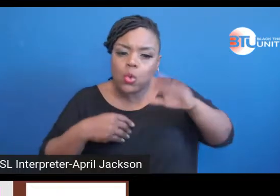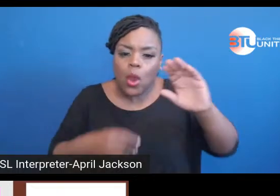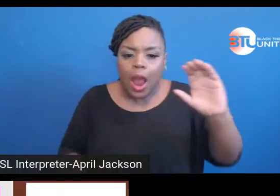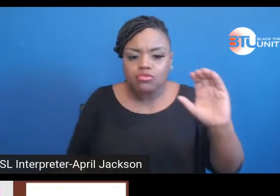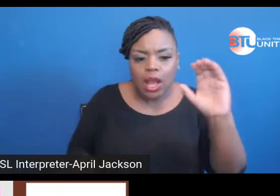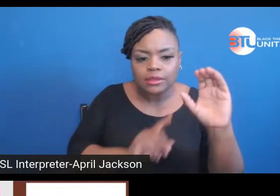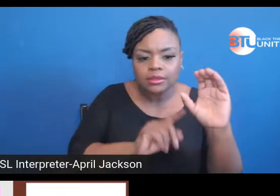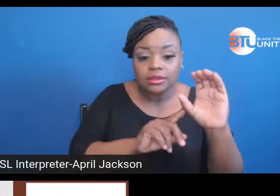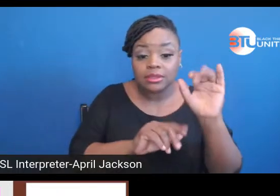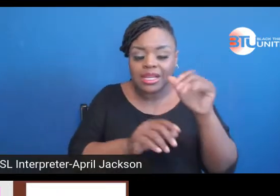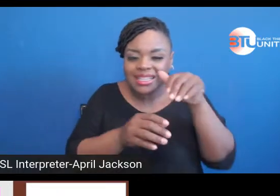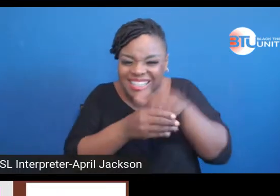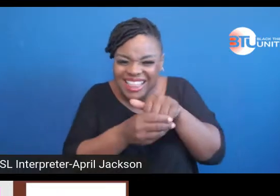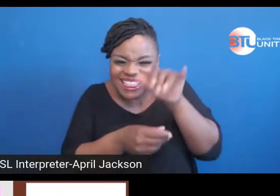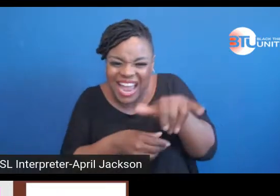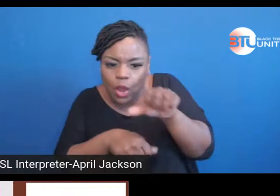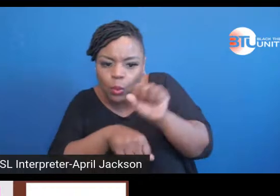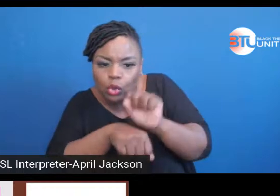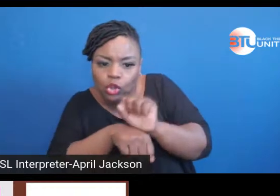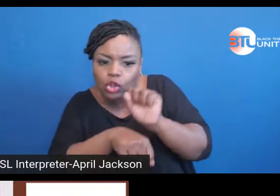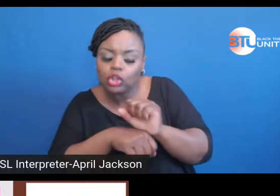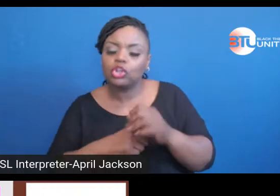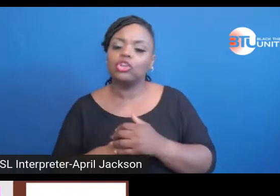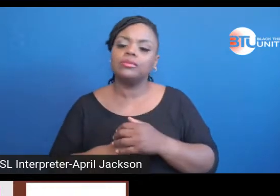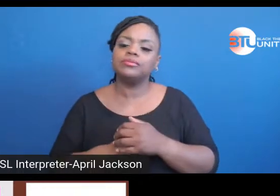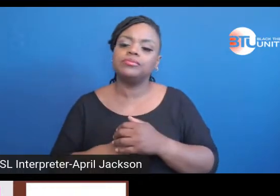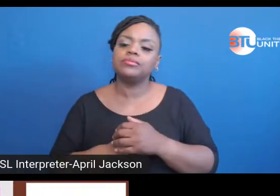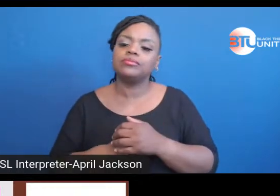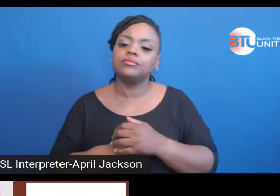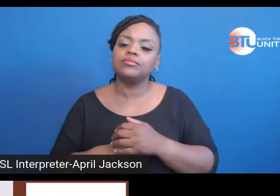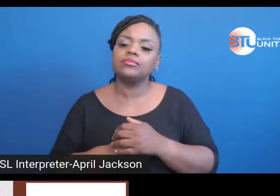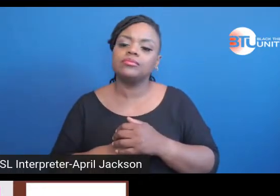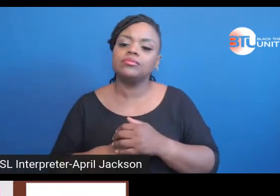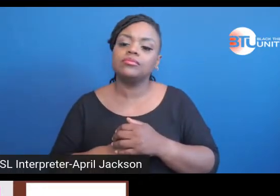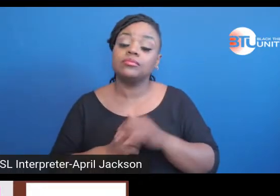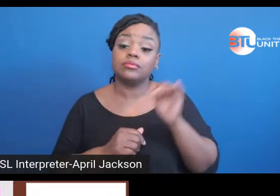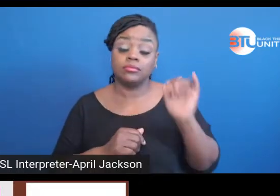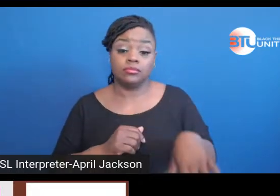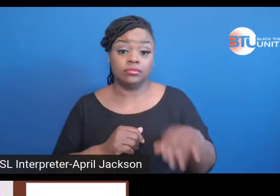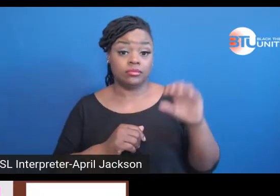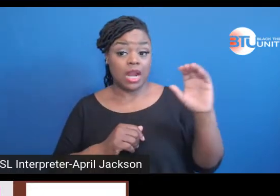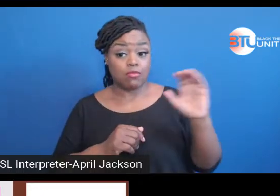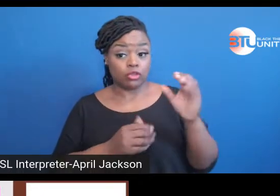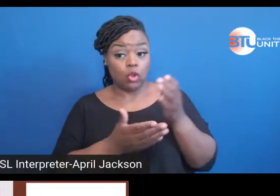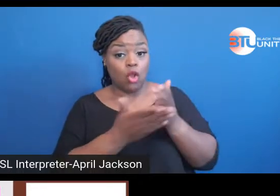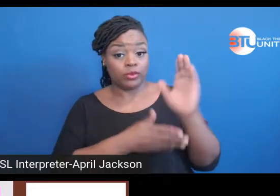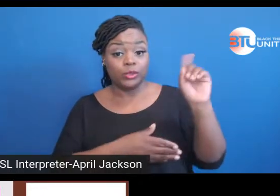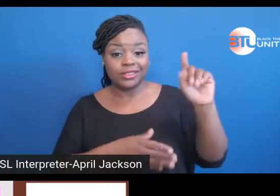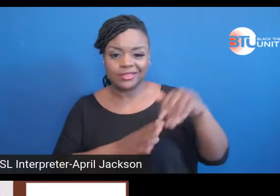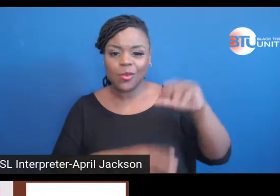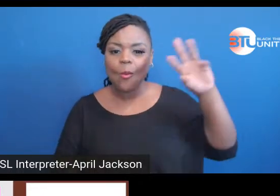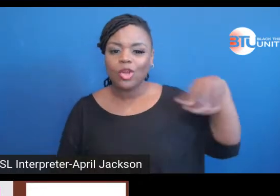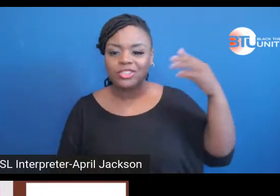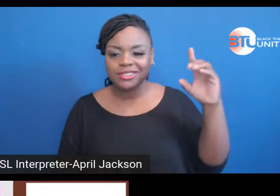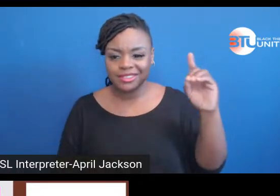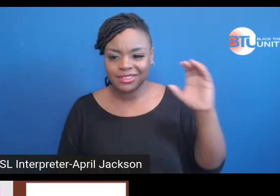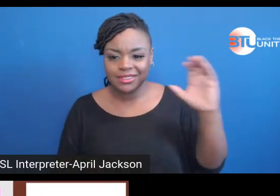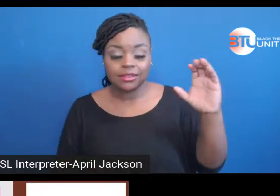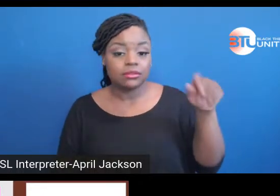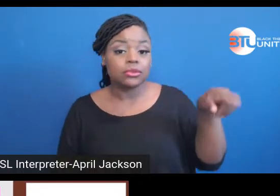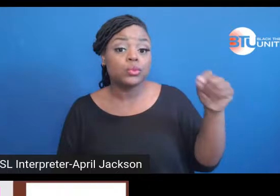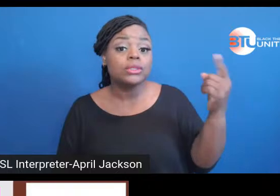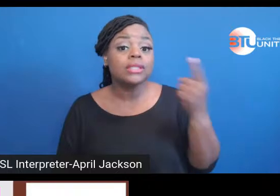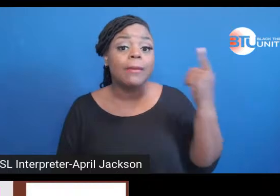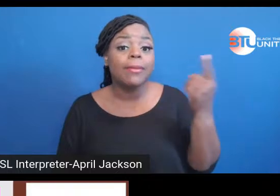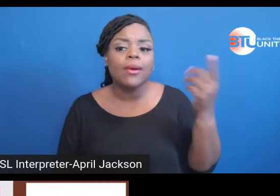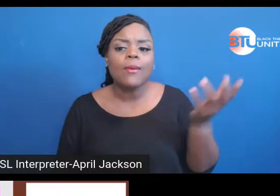But I know there's a copyright office in Washington. They do something. What you do with the